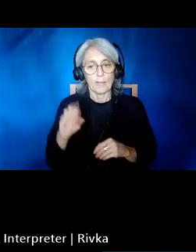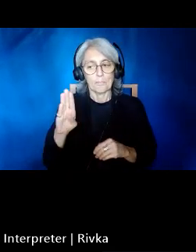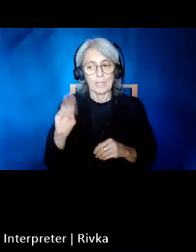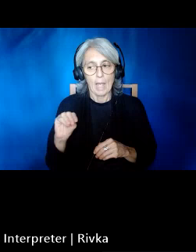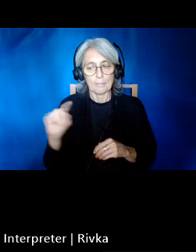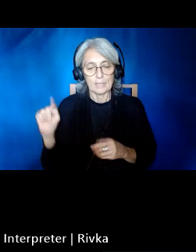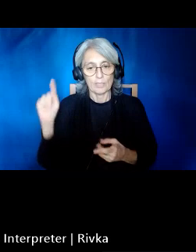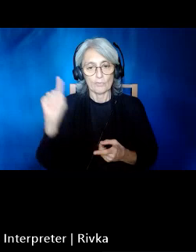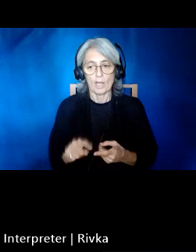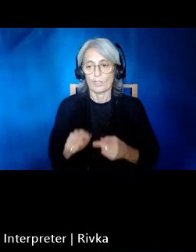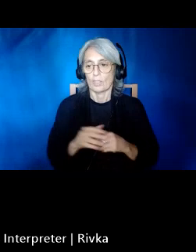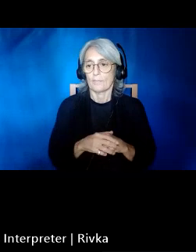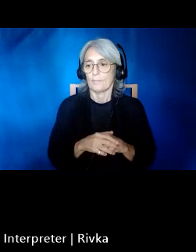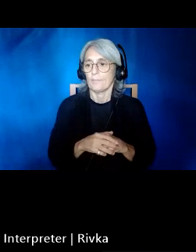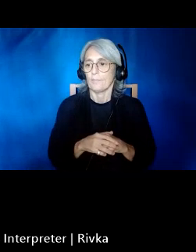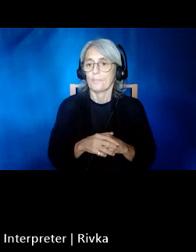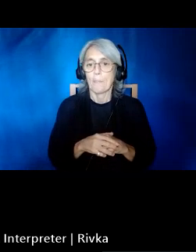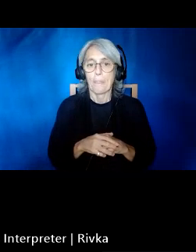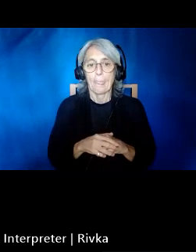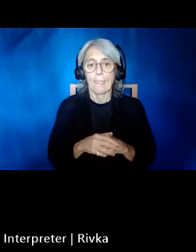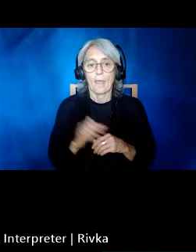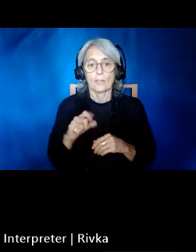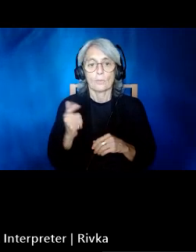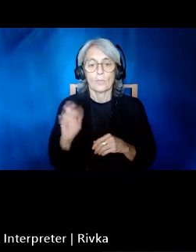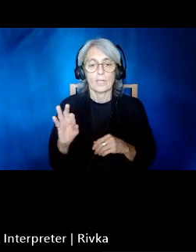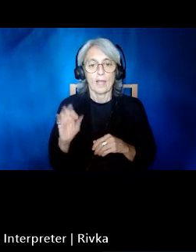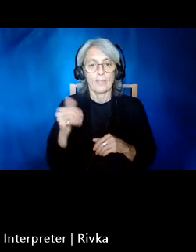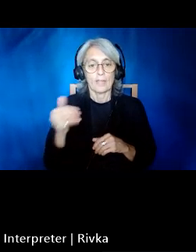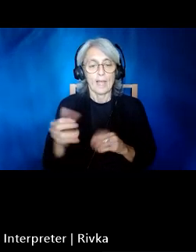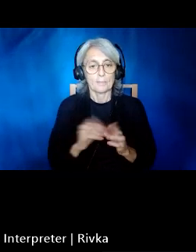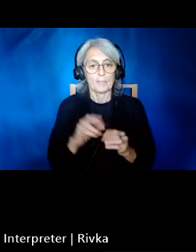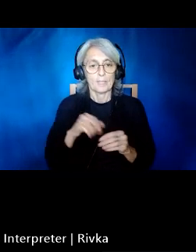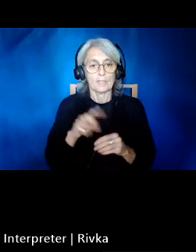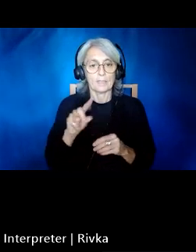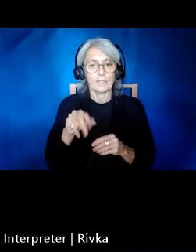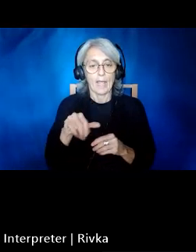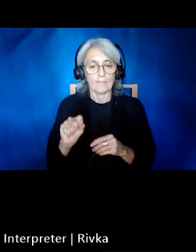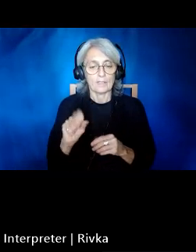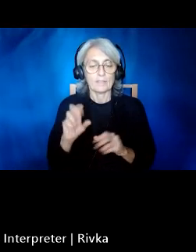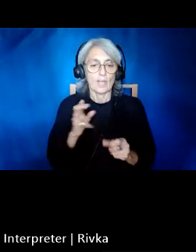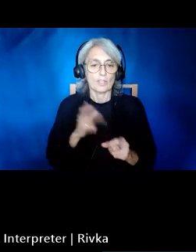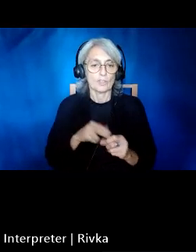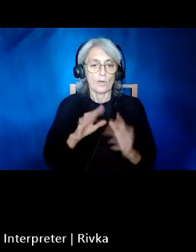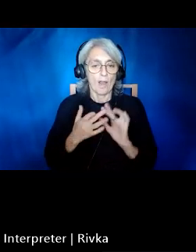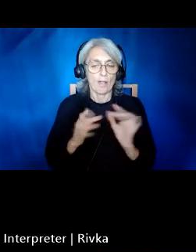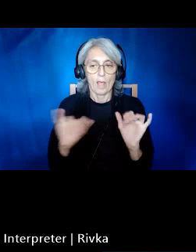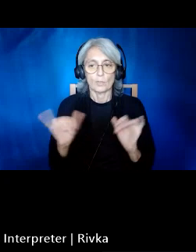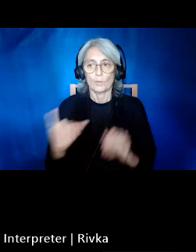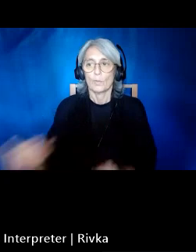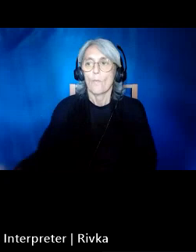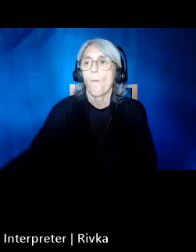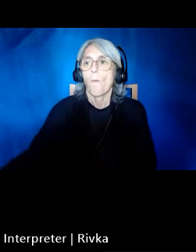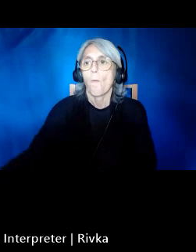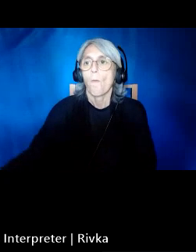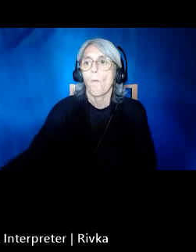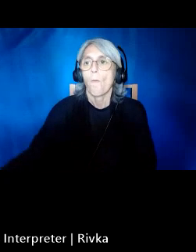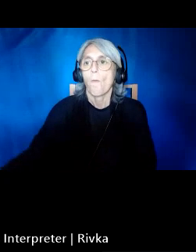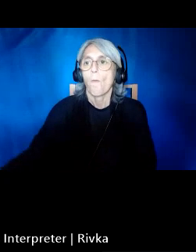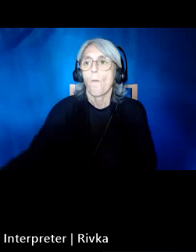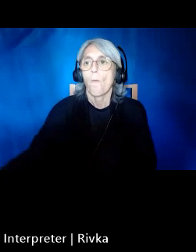meeting is October 29th in Davis, though virtual attendance is also an option. In other task